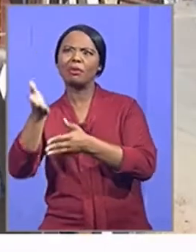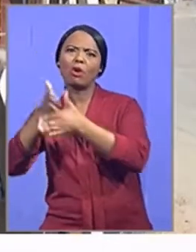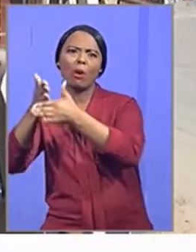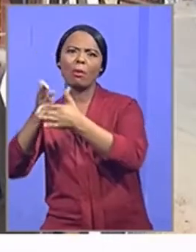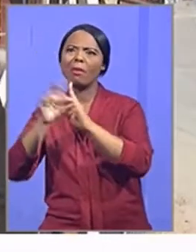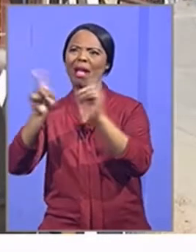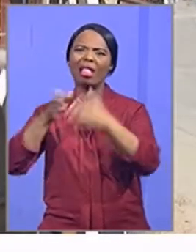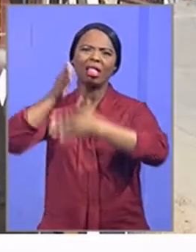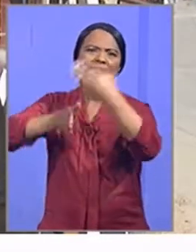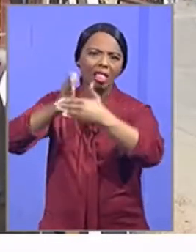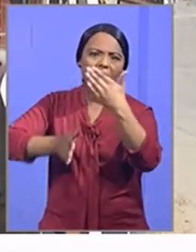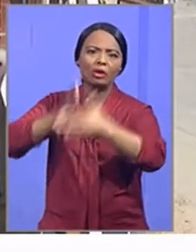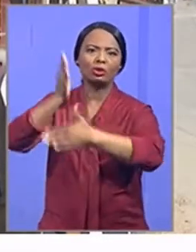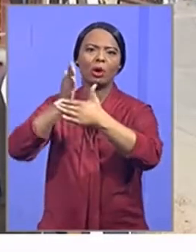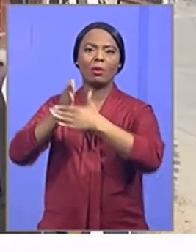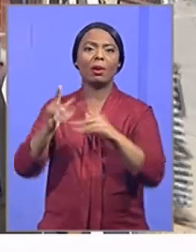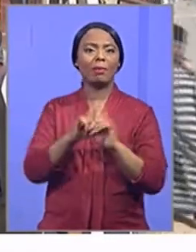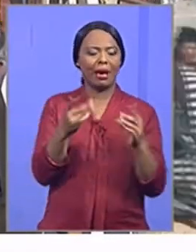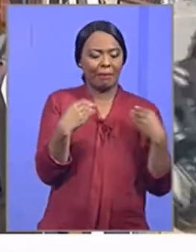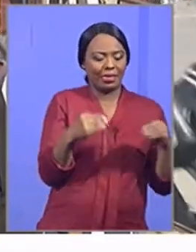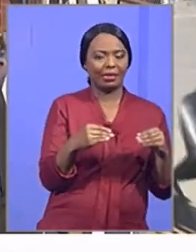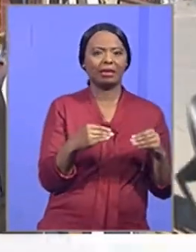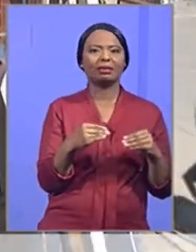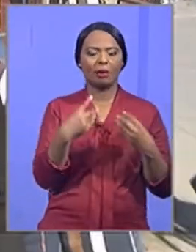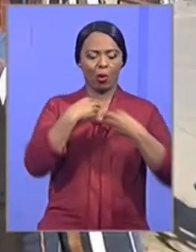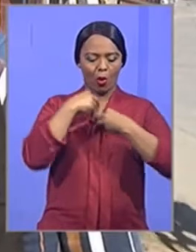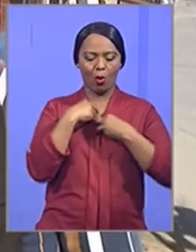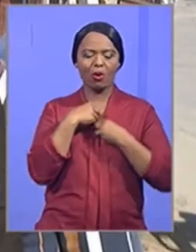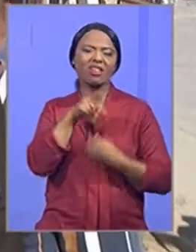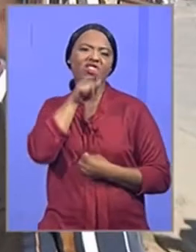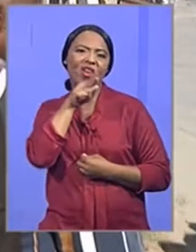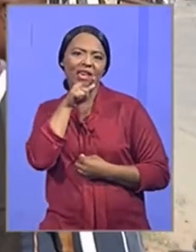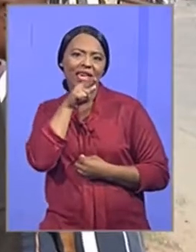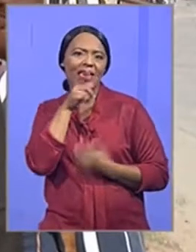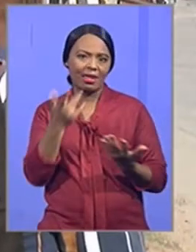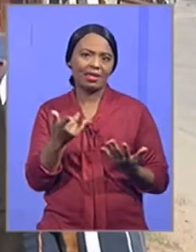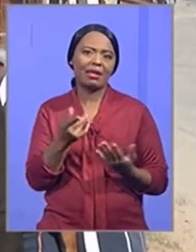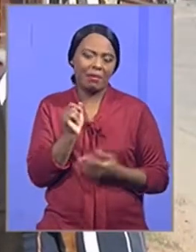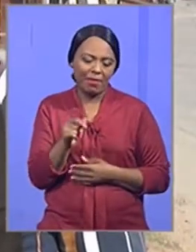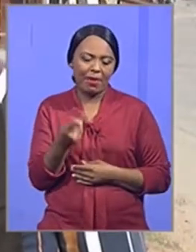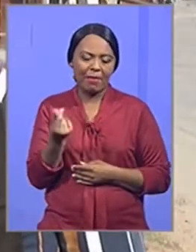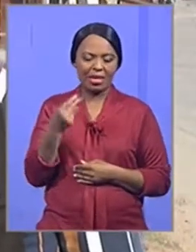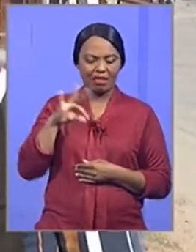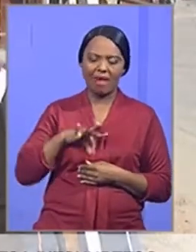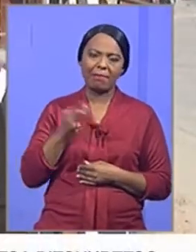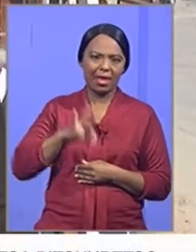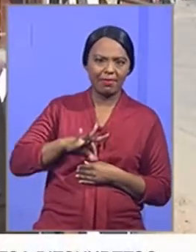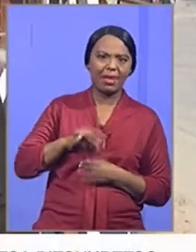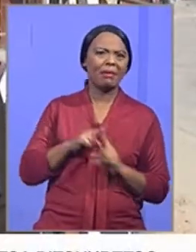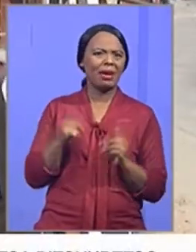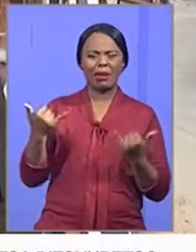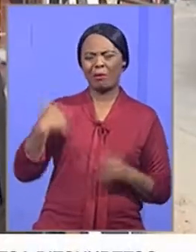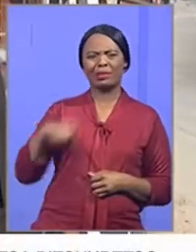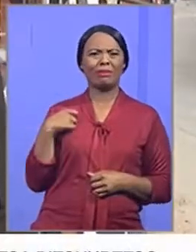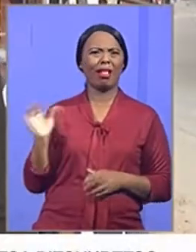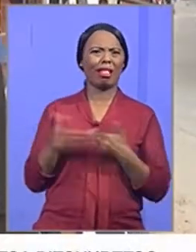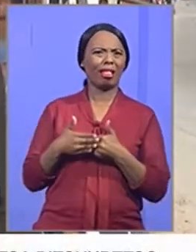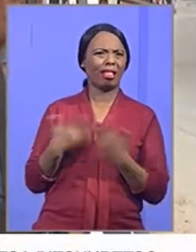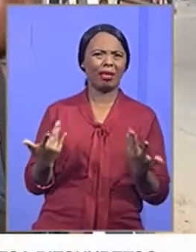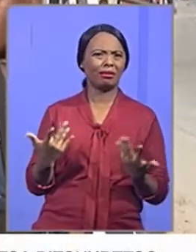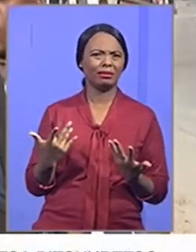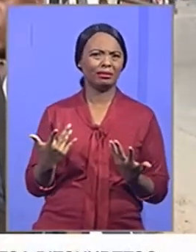Kgwebo eno ya gagwe ke yona e mo direlang letseno. Jaanong masepala o batla go itswalela. Nyalo sebafuna ukusivalela